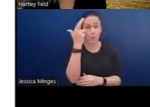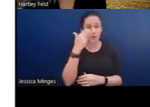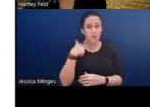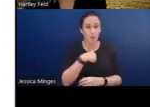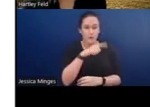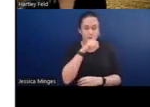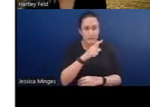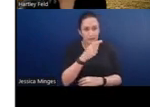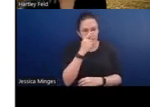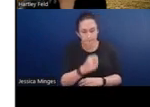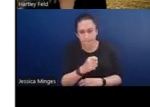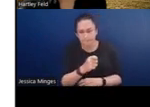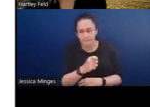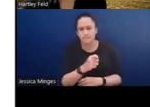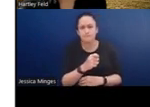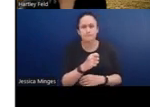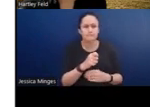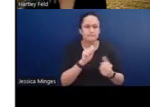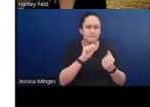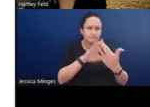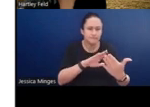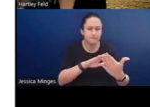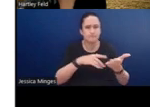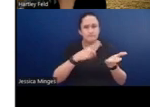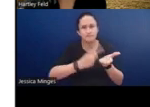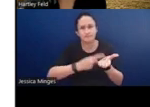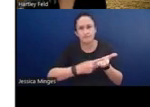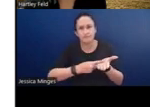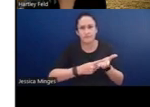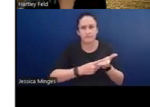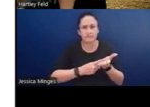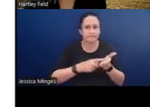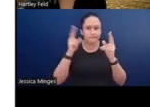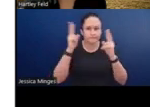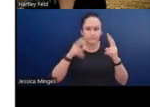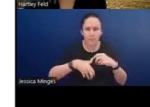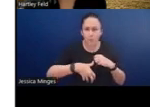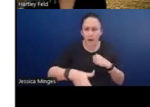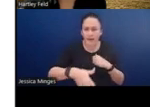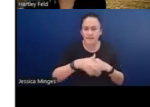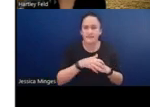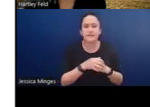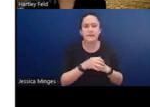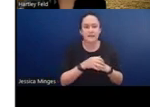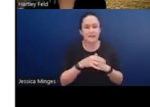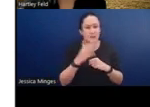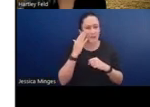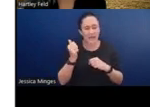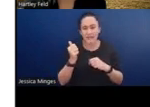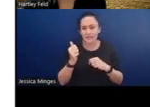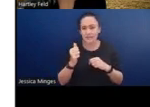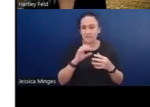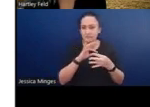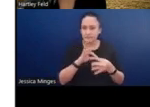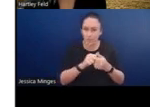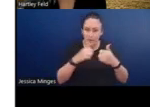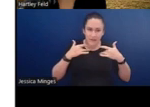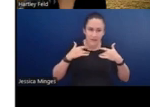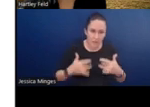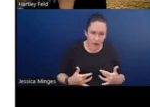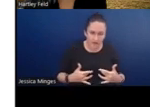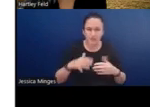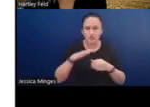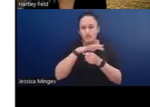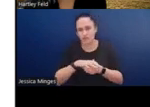so interested in addressing and discussing unintended pregnancy is because it's associated with depression, stress, and